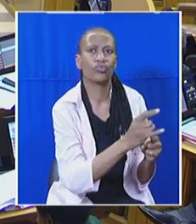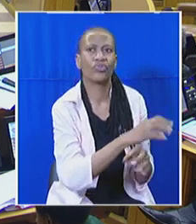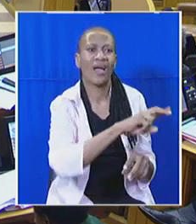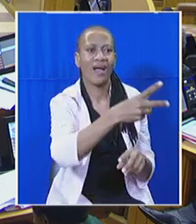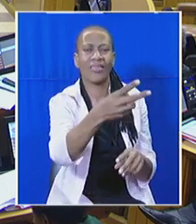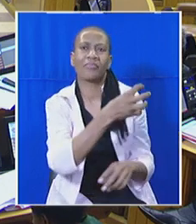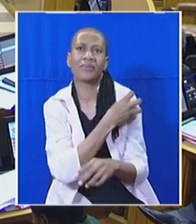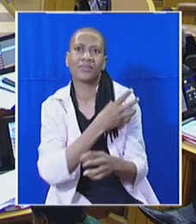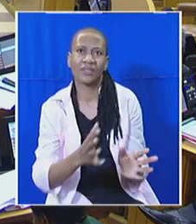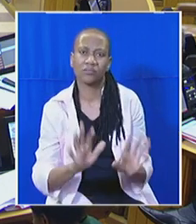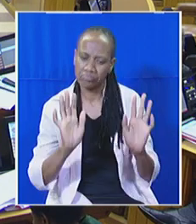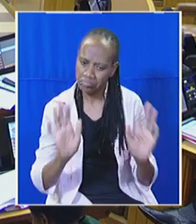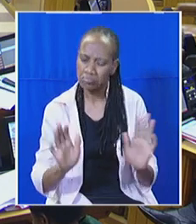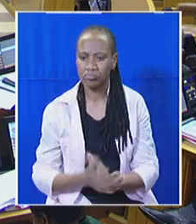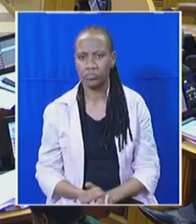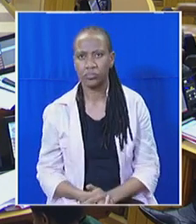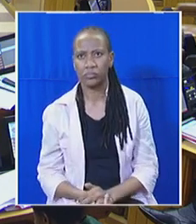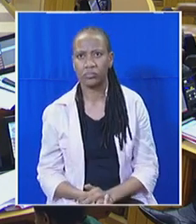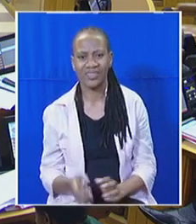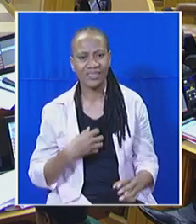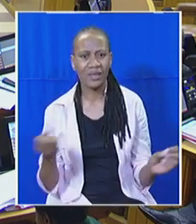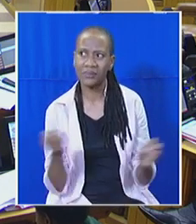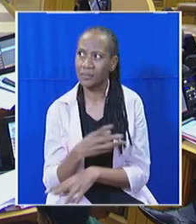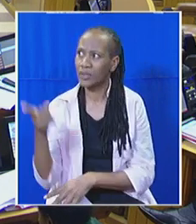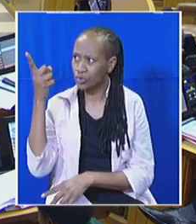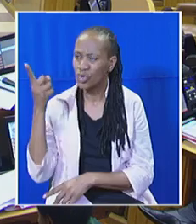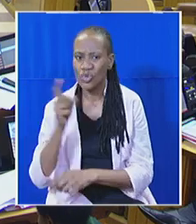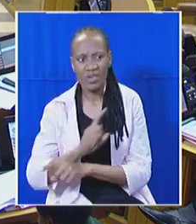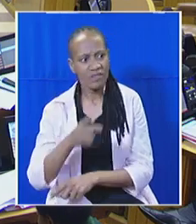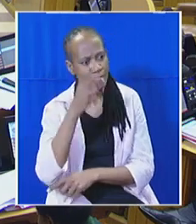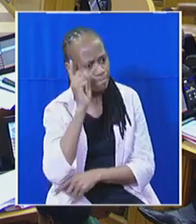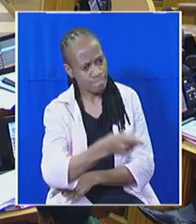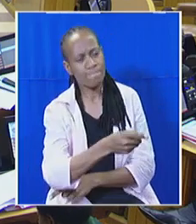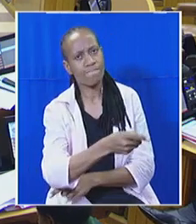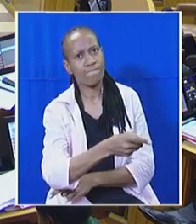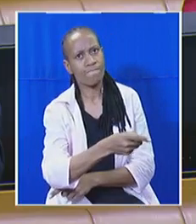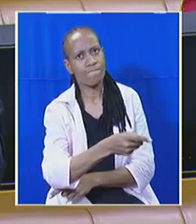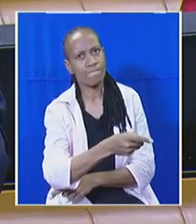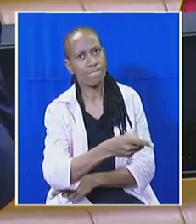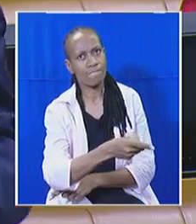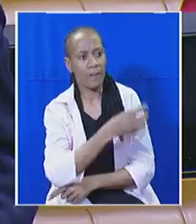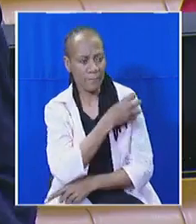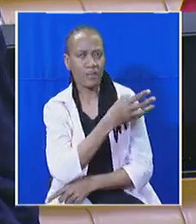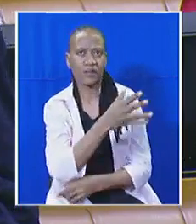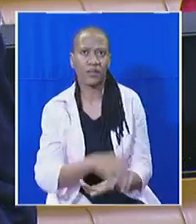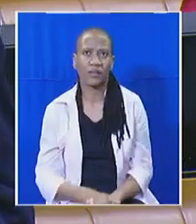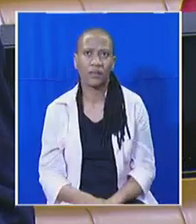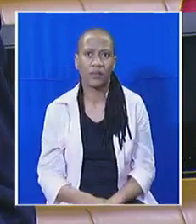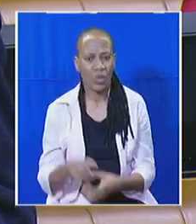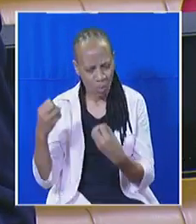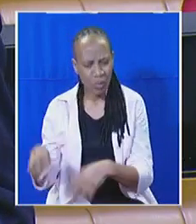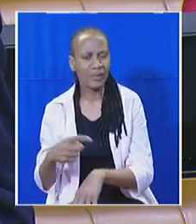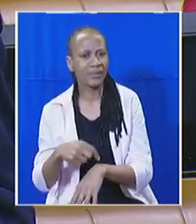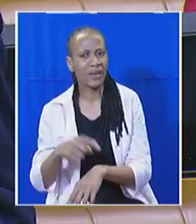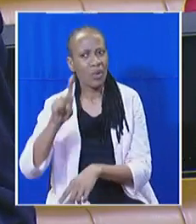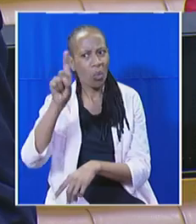be. We must take exception. I'm surprised that you did not take exception. You must speak very hard on him, that we've had to waste time. A